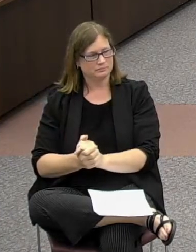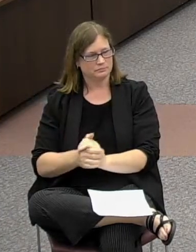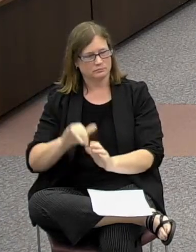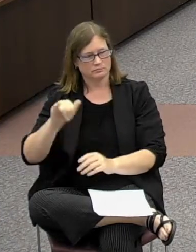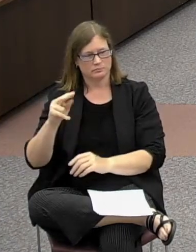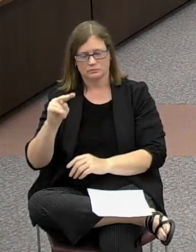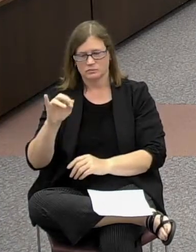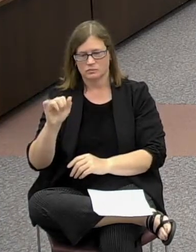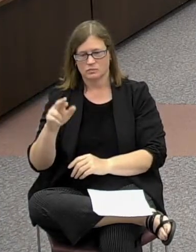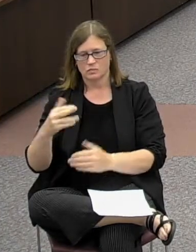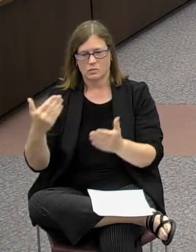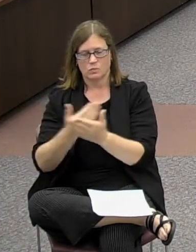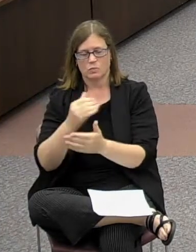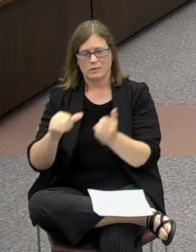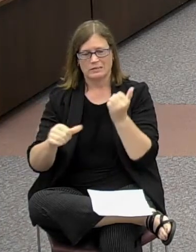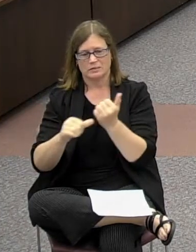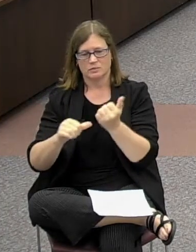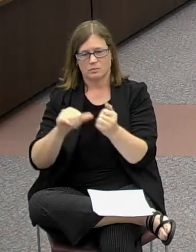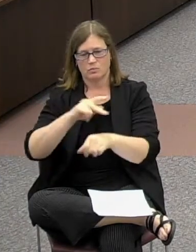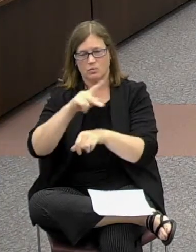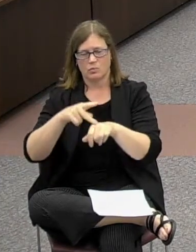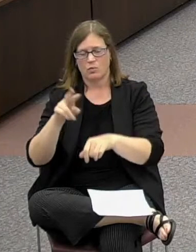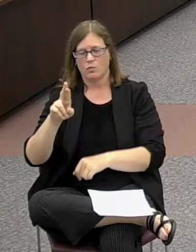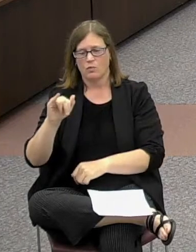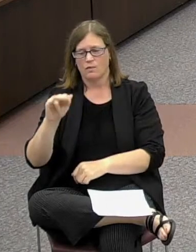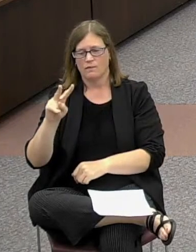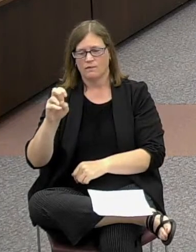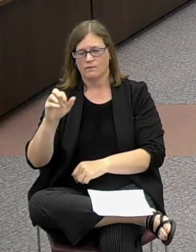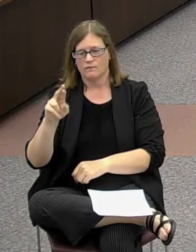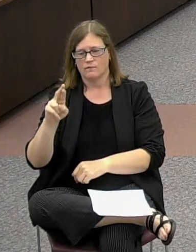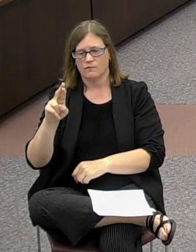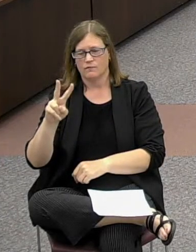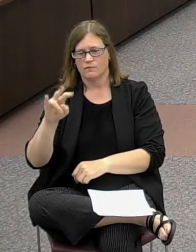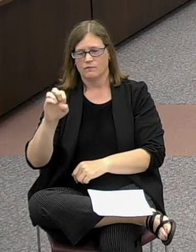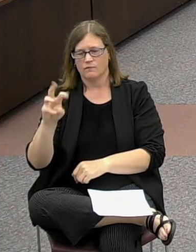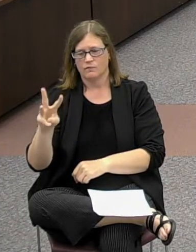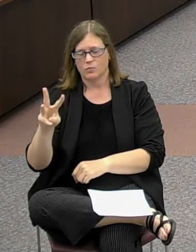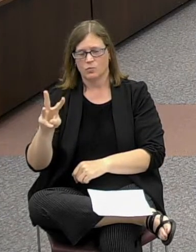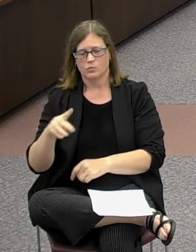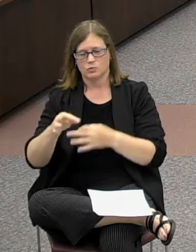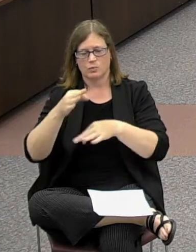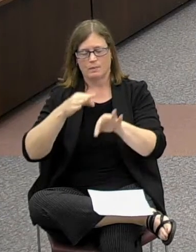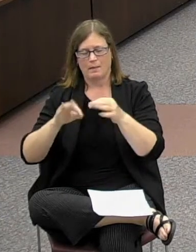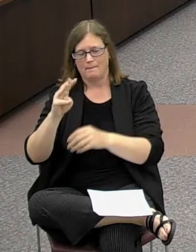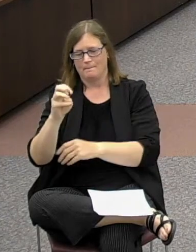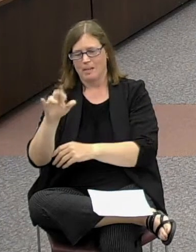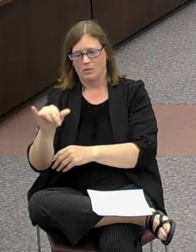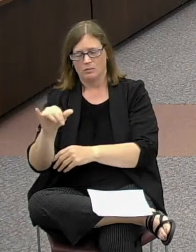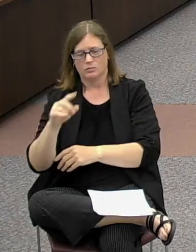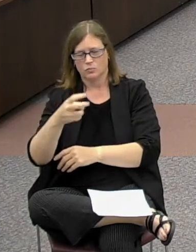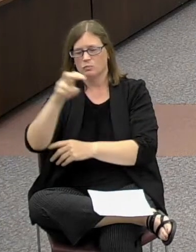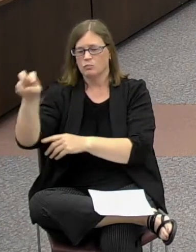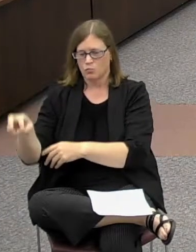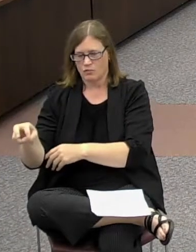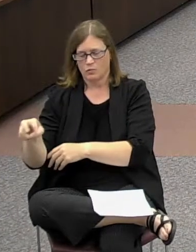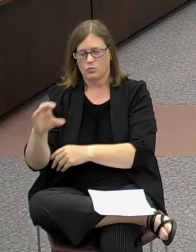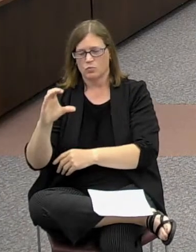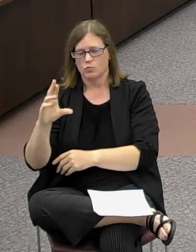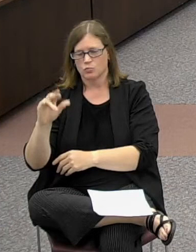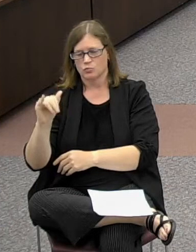Jennifer will serve as the new assistant principal at Riverview Elementary School. She replaces Stacia Mallory, who is moving to Crystal Lawns Elementary